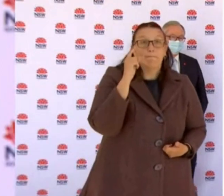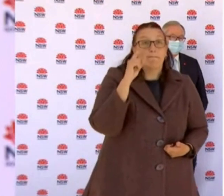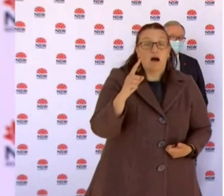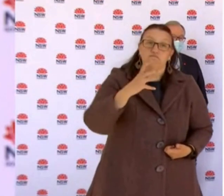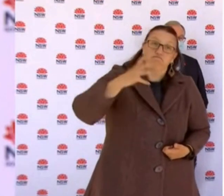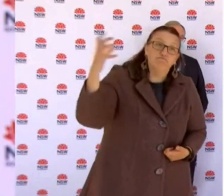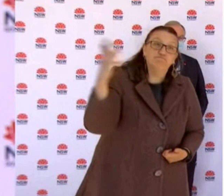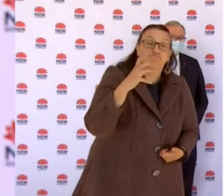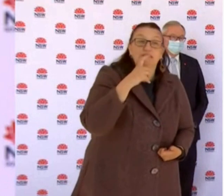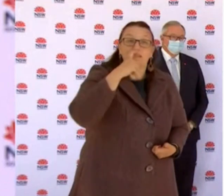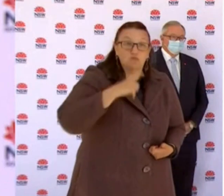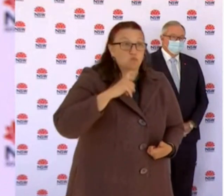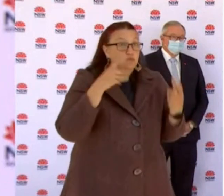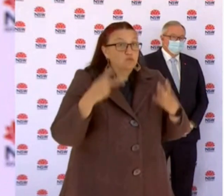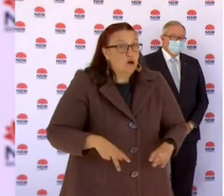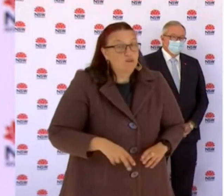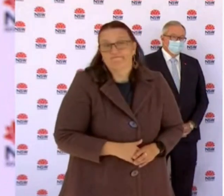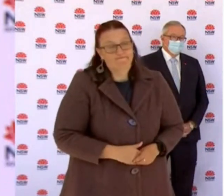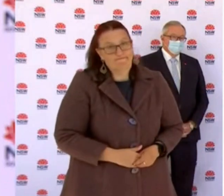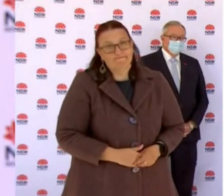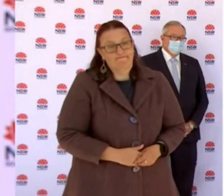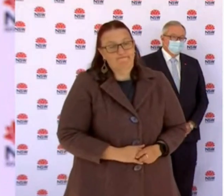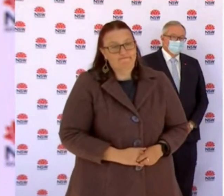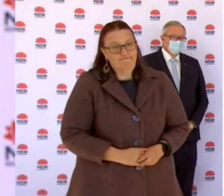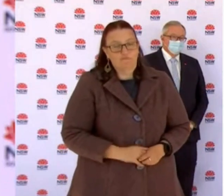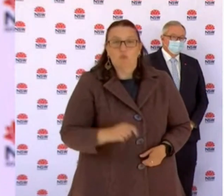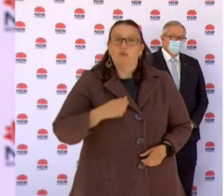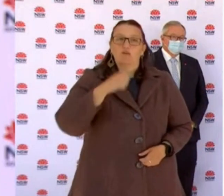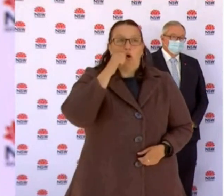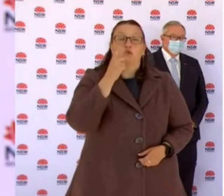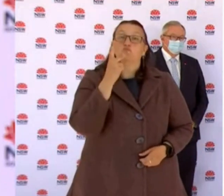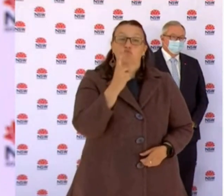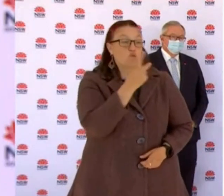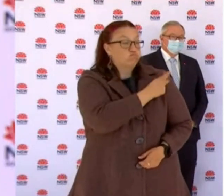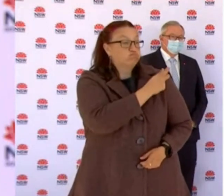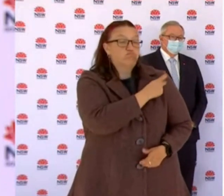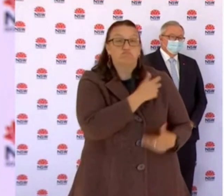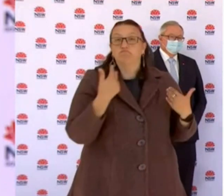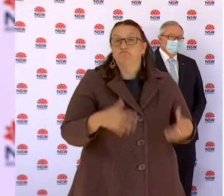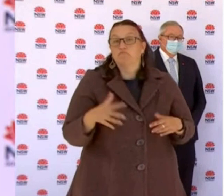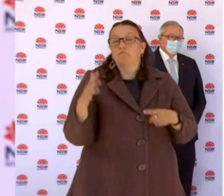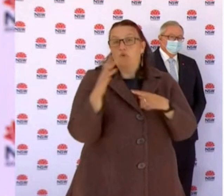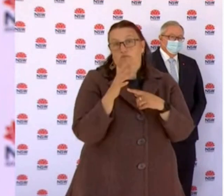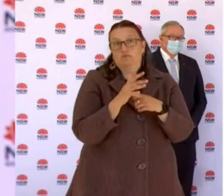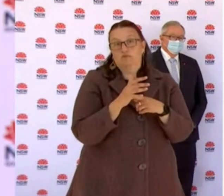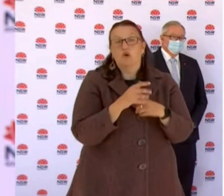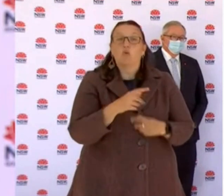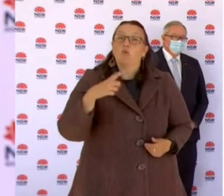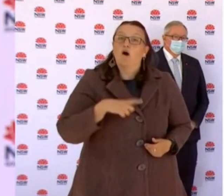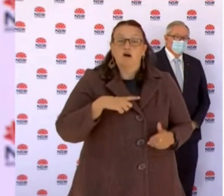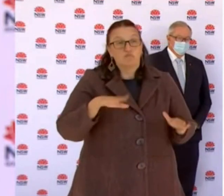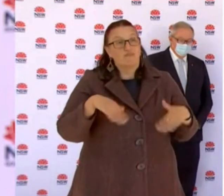health response. But for me, we know the 2 doses of the vaccine, both the Pfizer and the AstraZeneca, afford